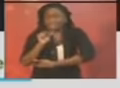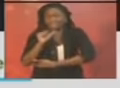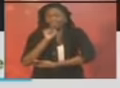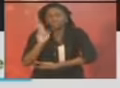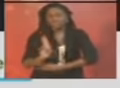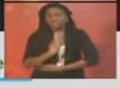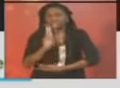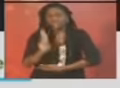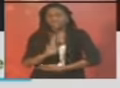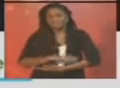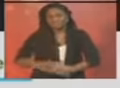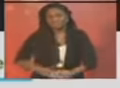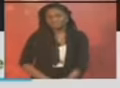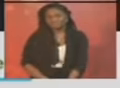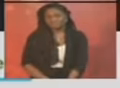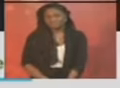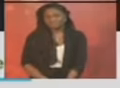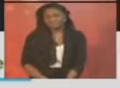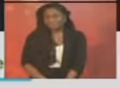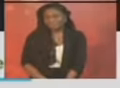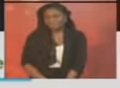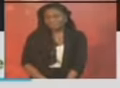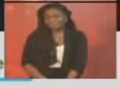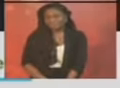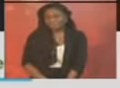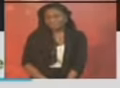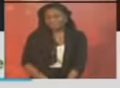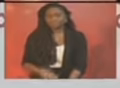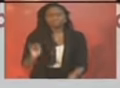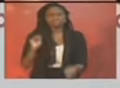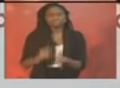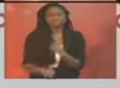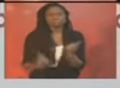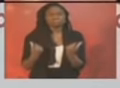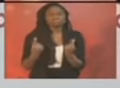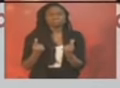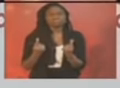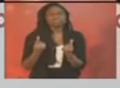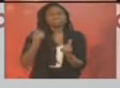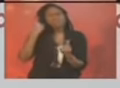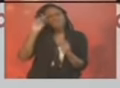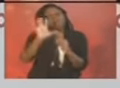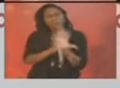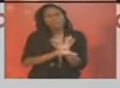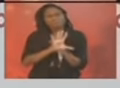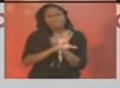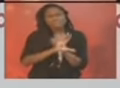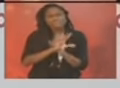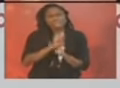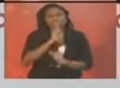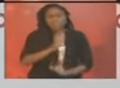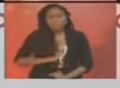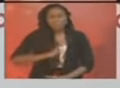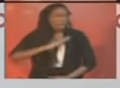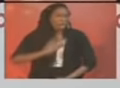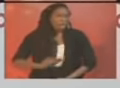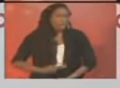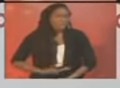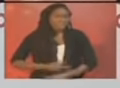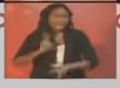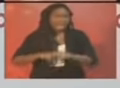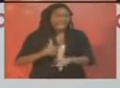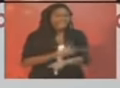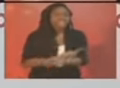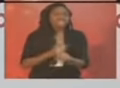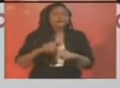back to me, please? So what can we do to protect ourselves, to protect these vulnerable women? Well, the